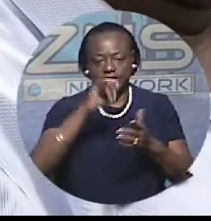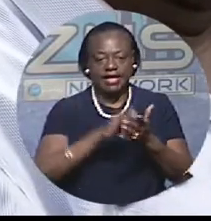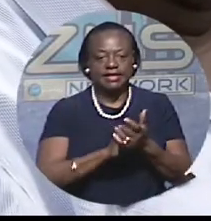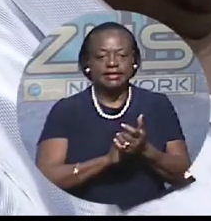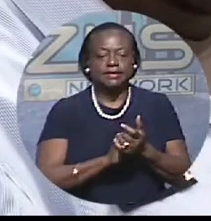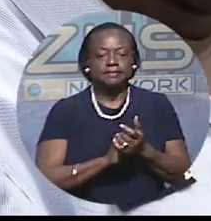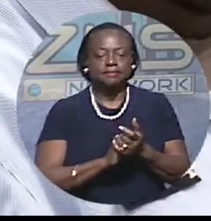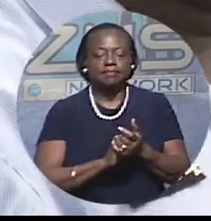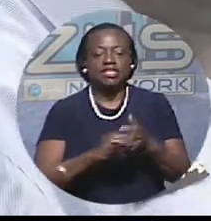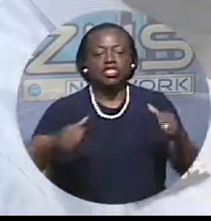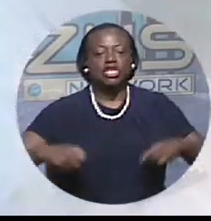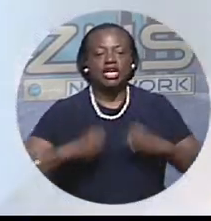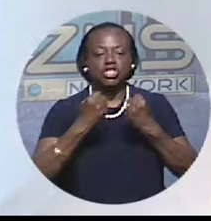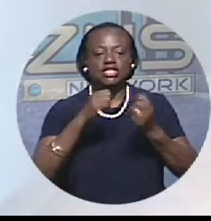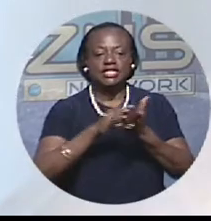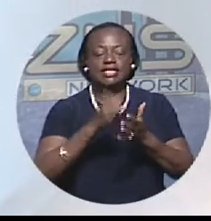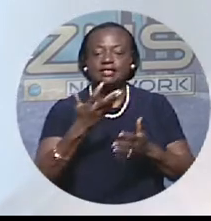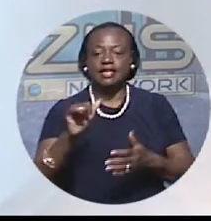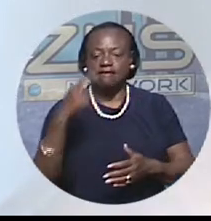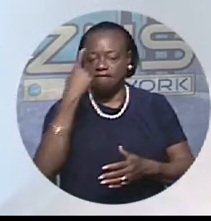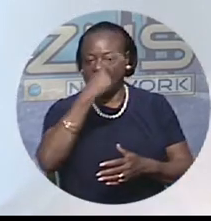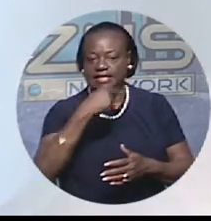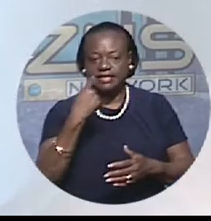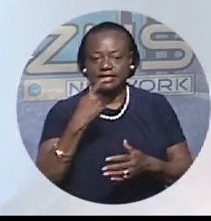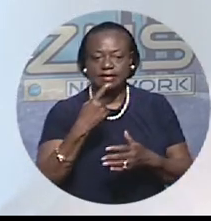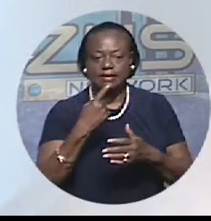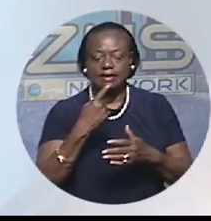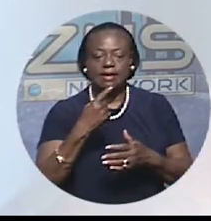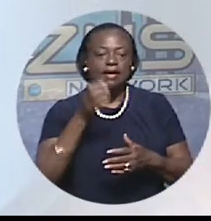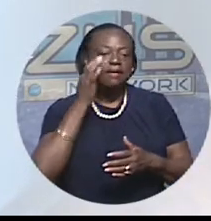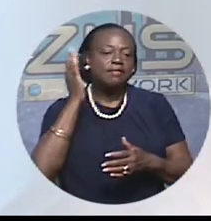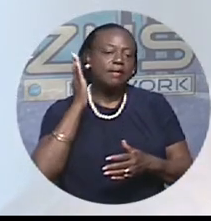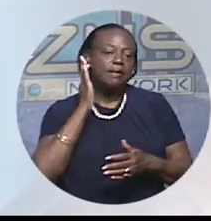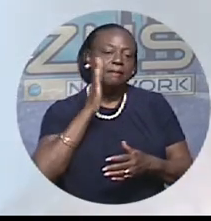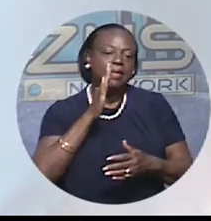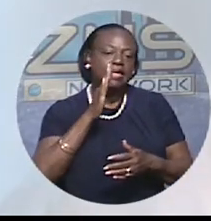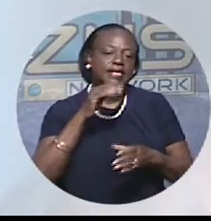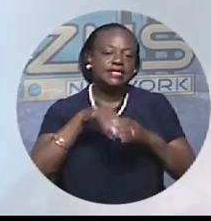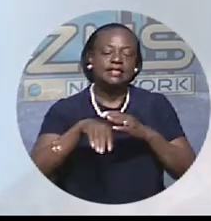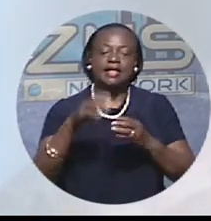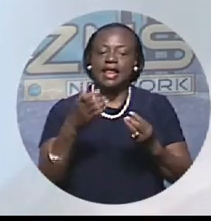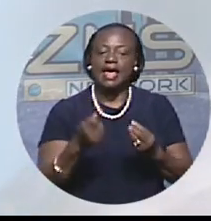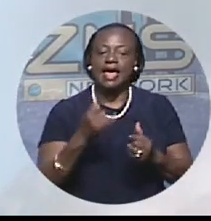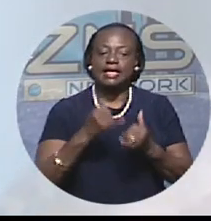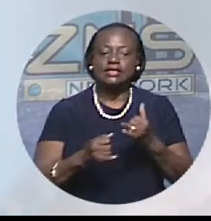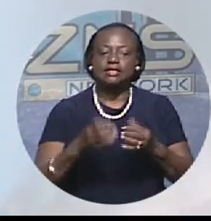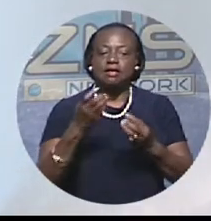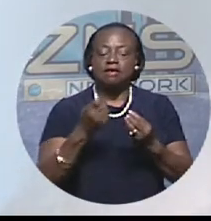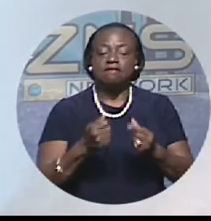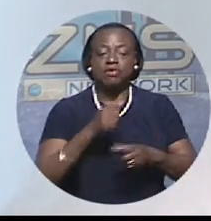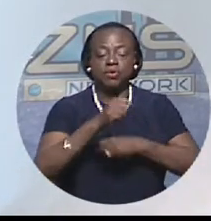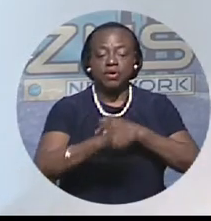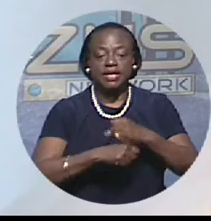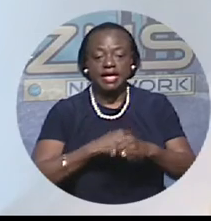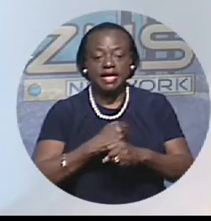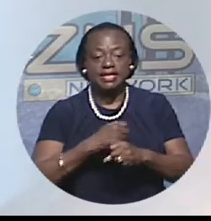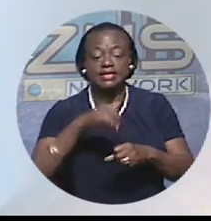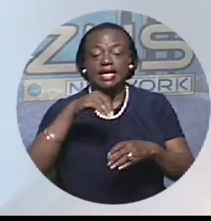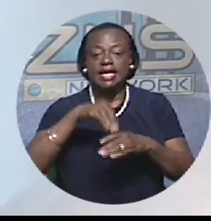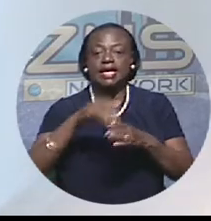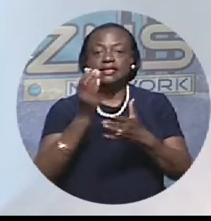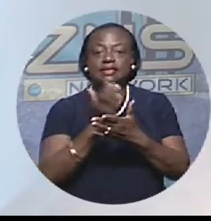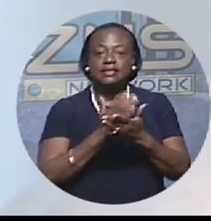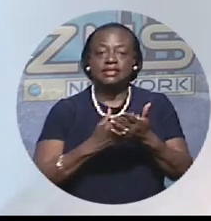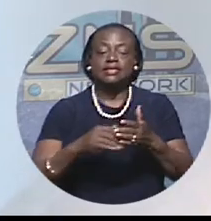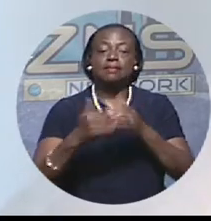basis. There have been many problems with the bees around the world in the last few years. It's improving in some countries, in some not so much.